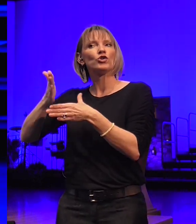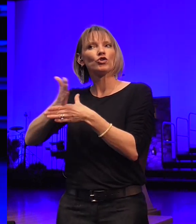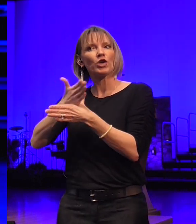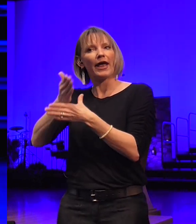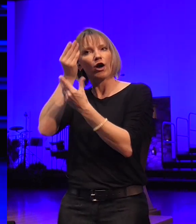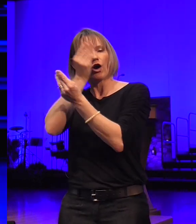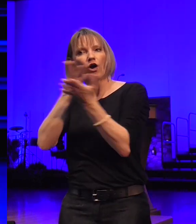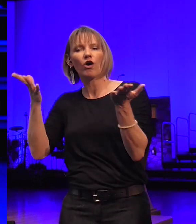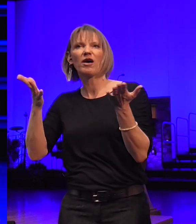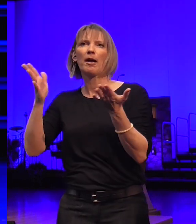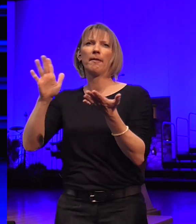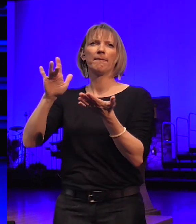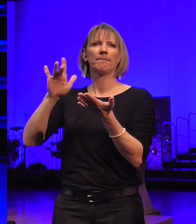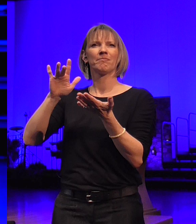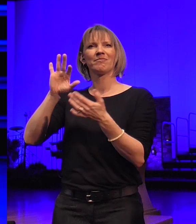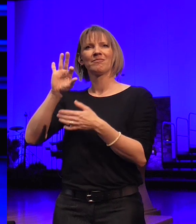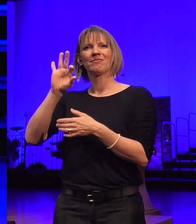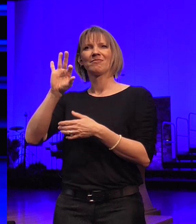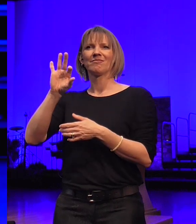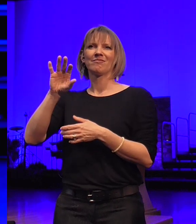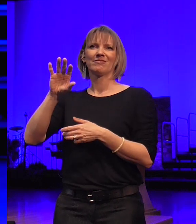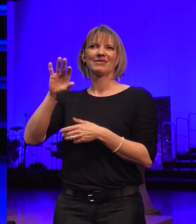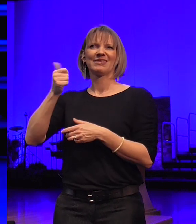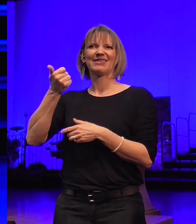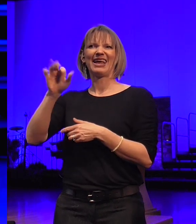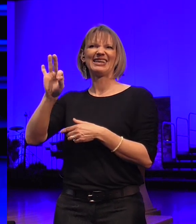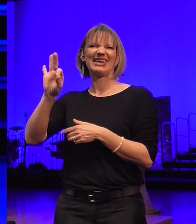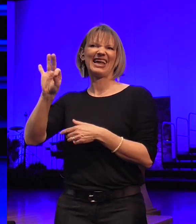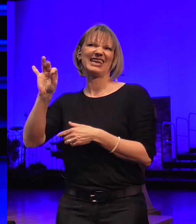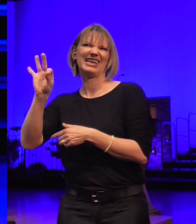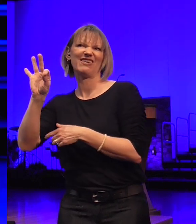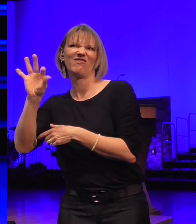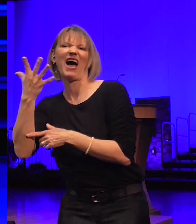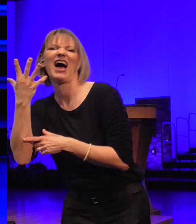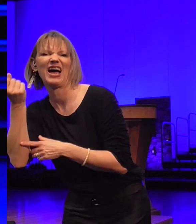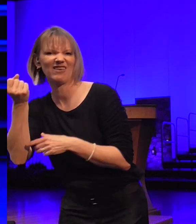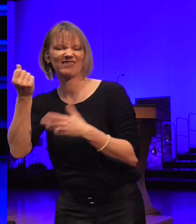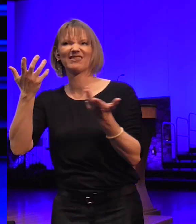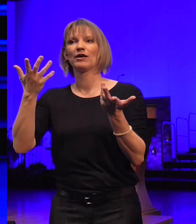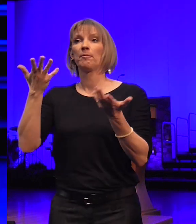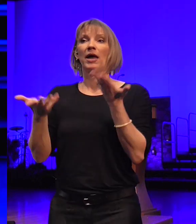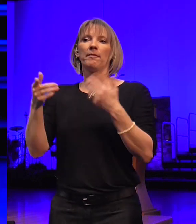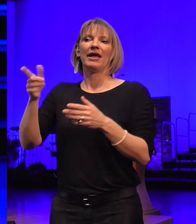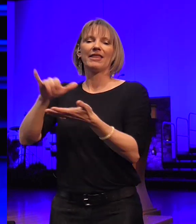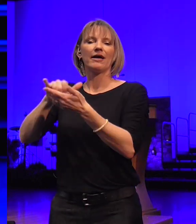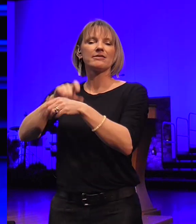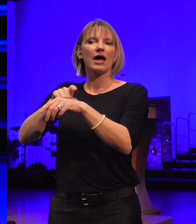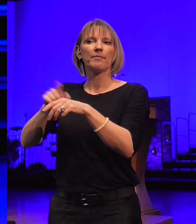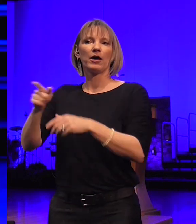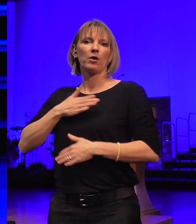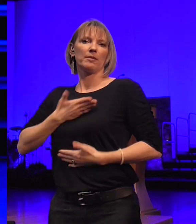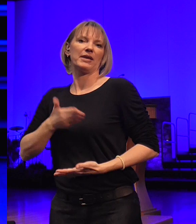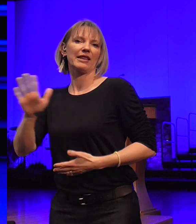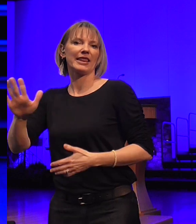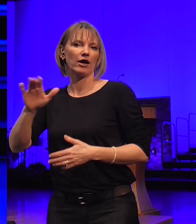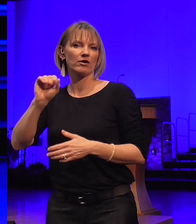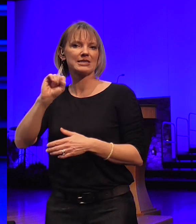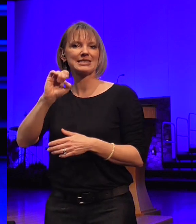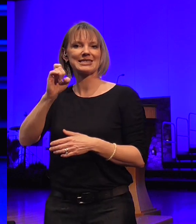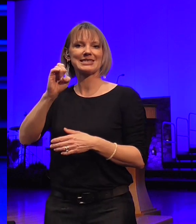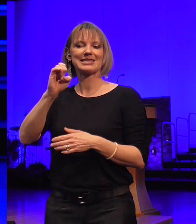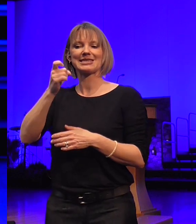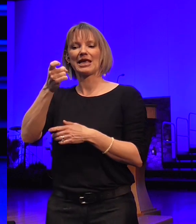It was the mid-90s, so it might be a teenager who was admitting their sexuality to themselves and to others for the first